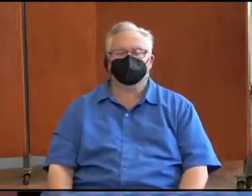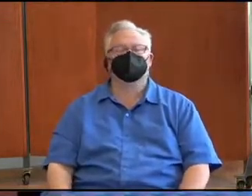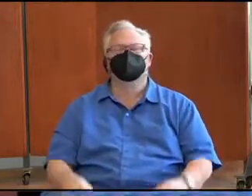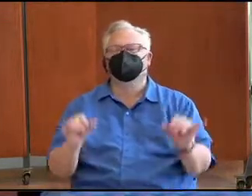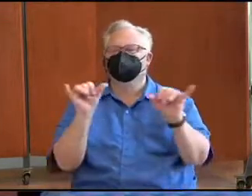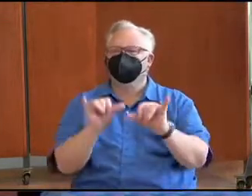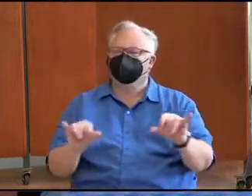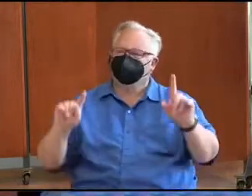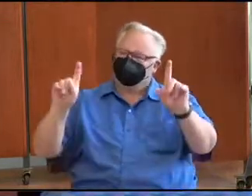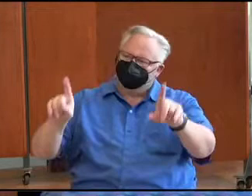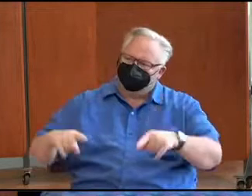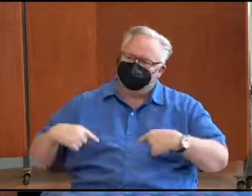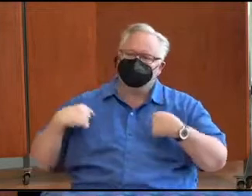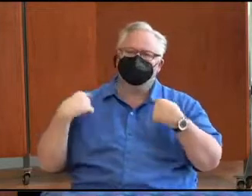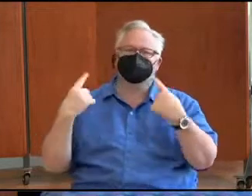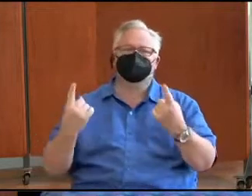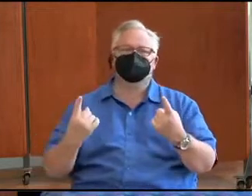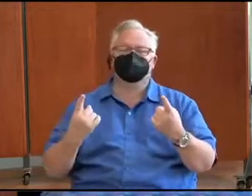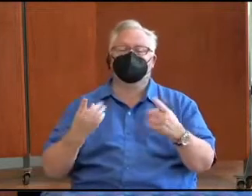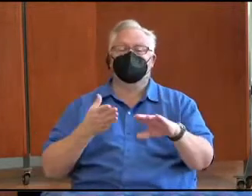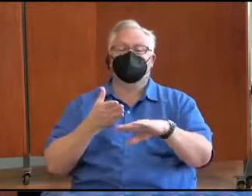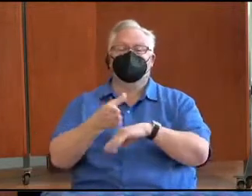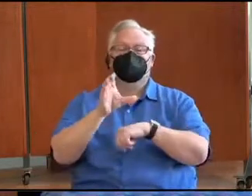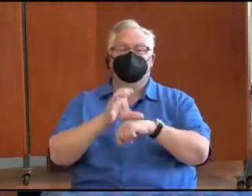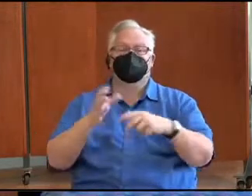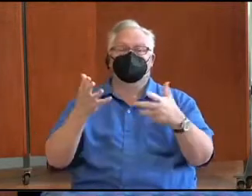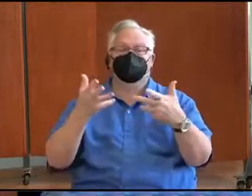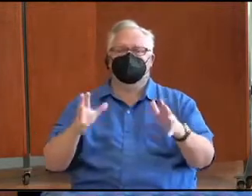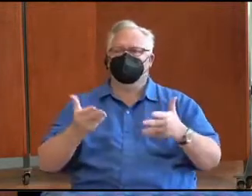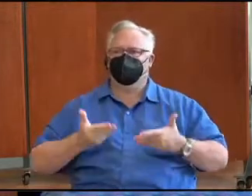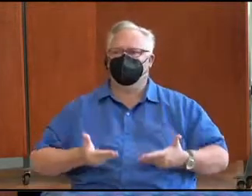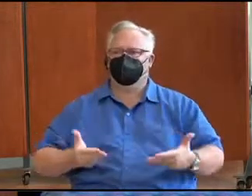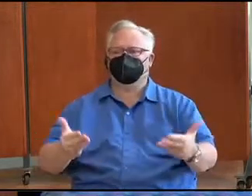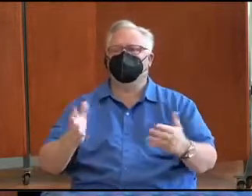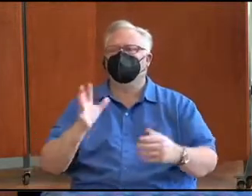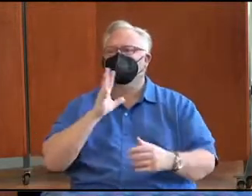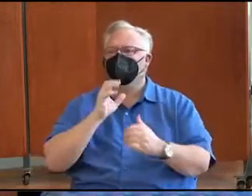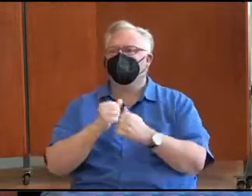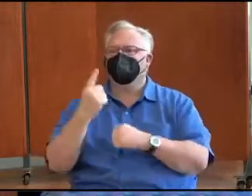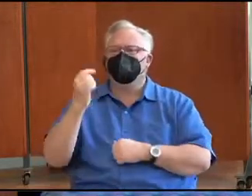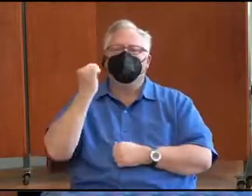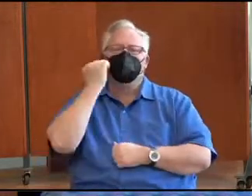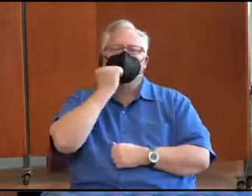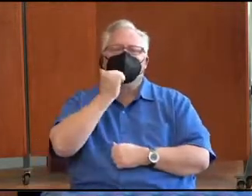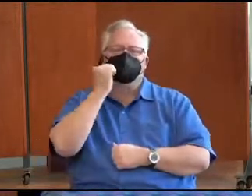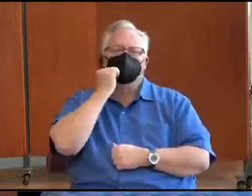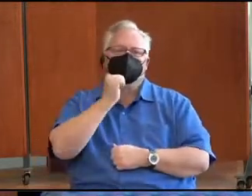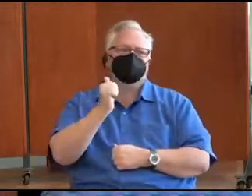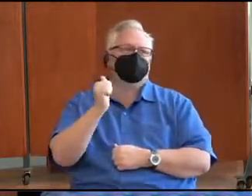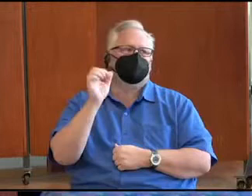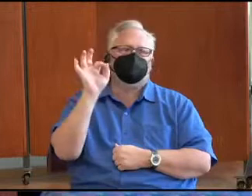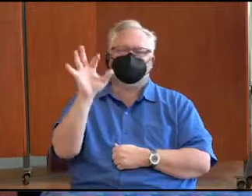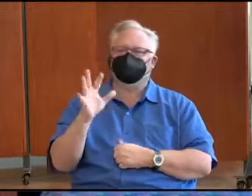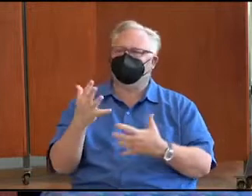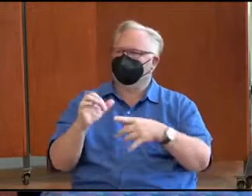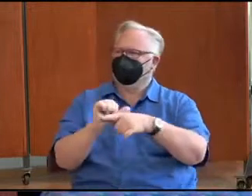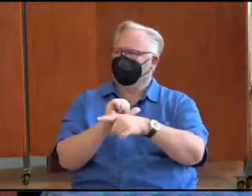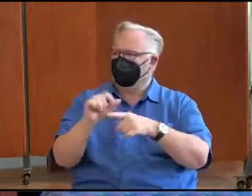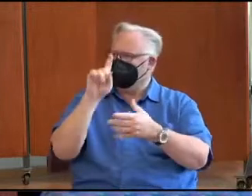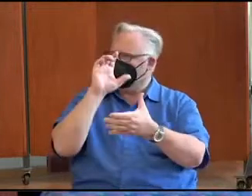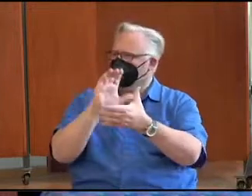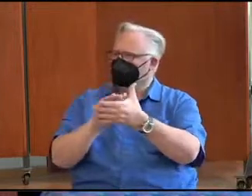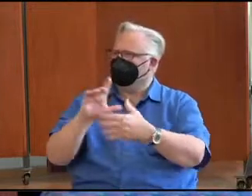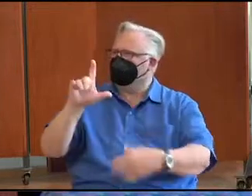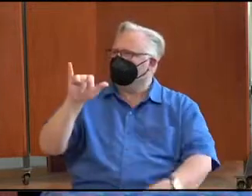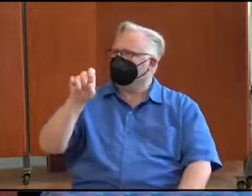As always, you are invited after the service today to speak with one of our trained lay pastoral ministers. I believe Lisa Thurn